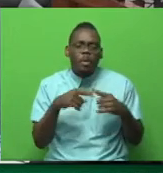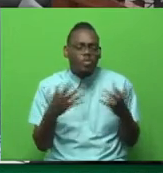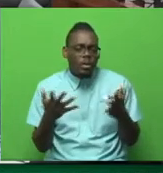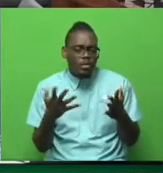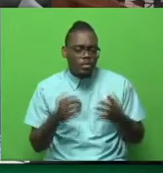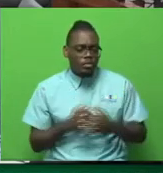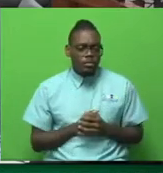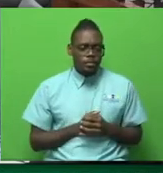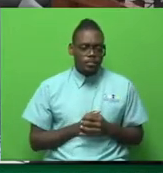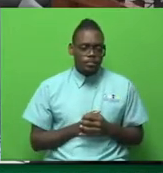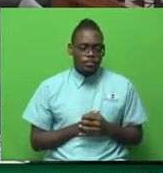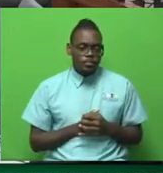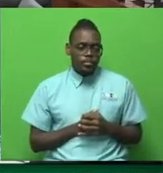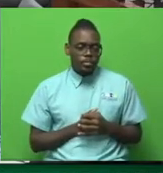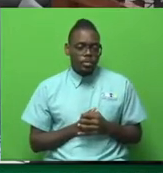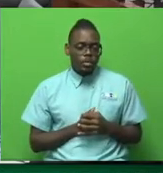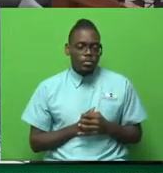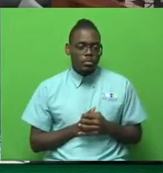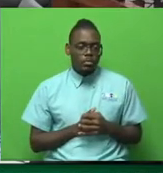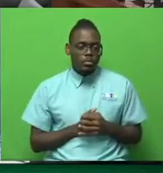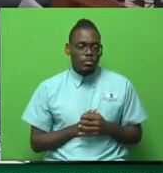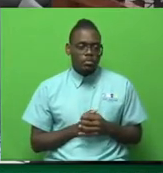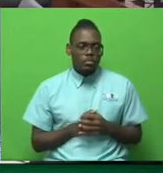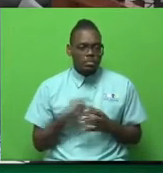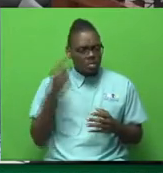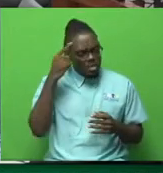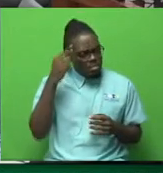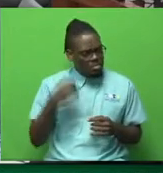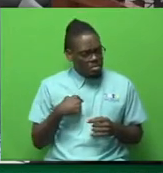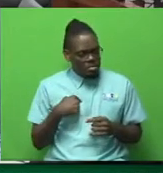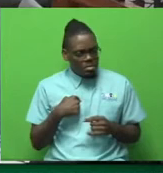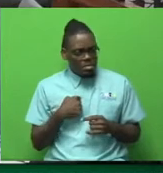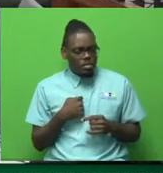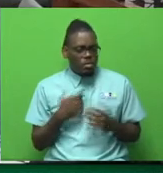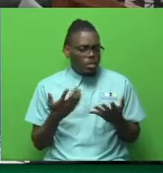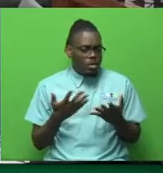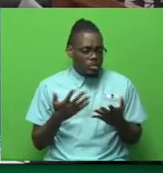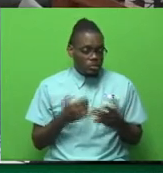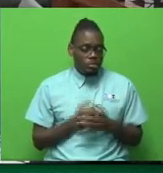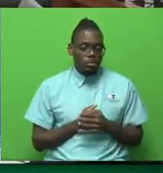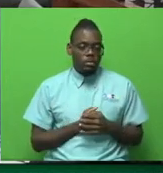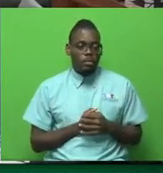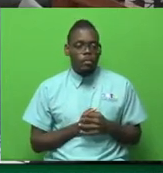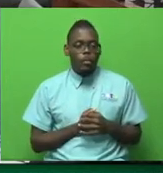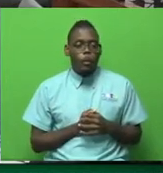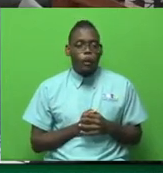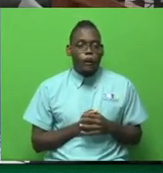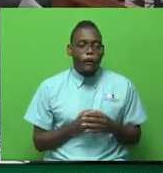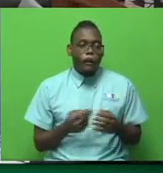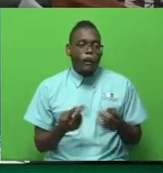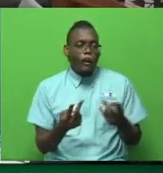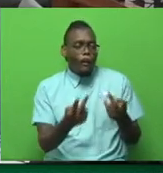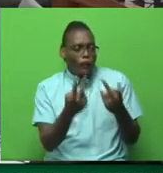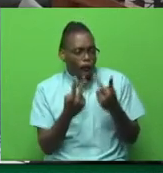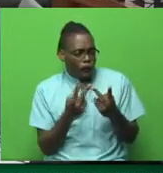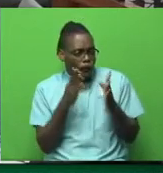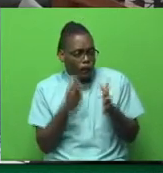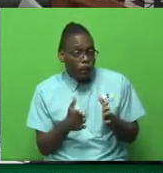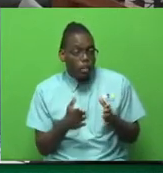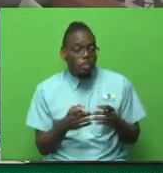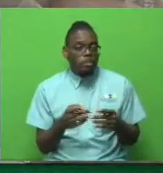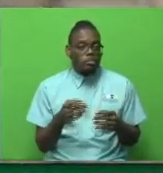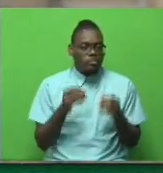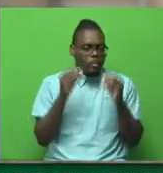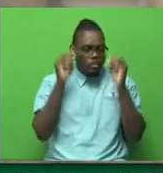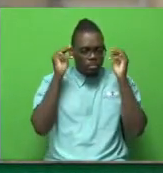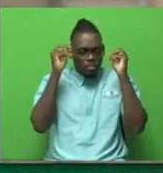you so much he mistaken me for two reasons it's a mistaken me for tourists this this list